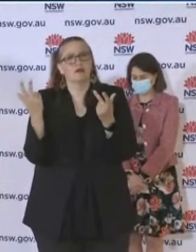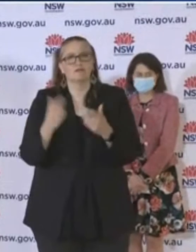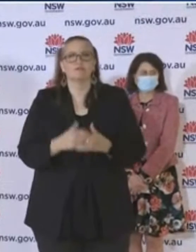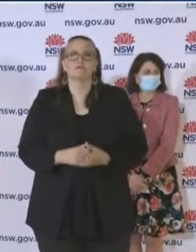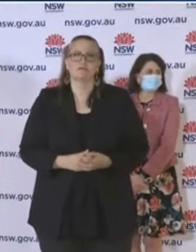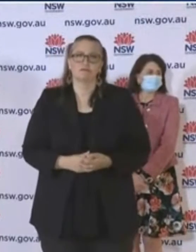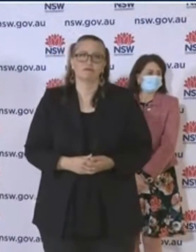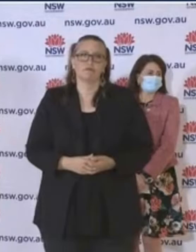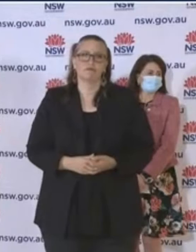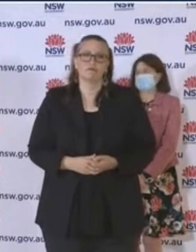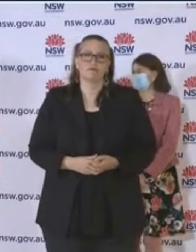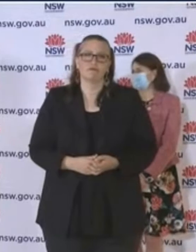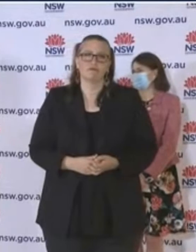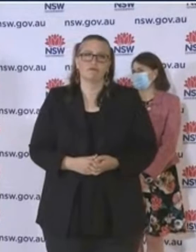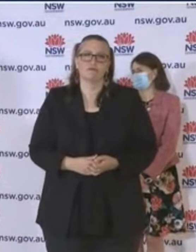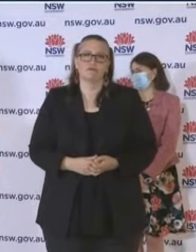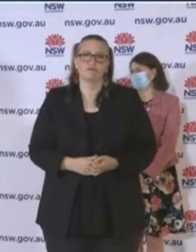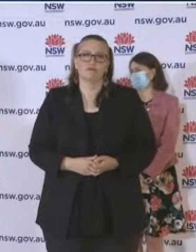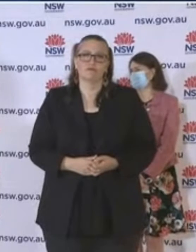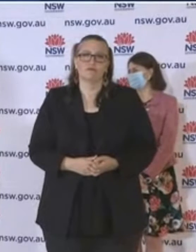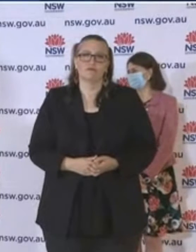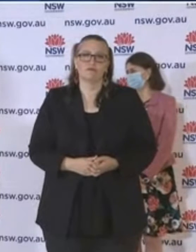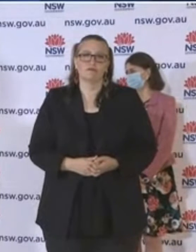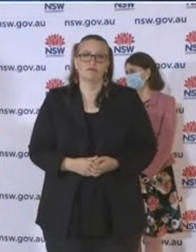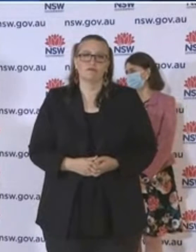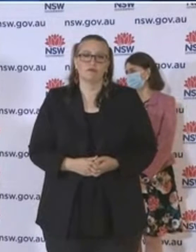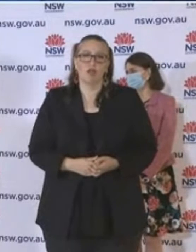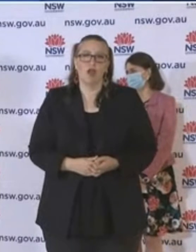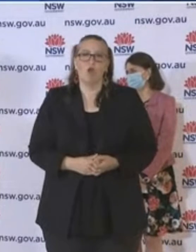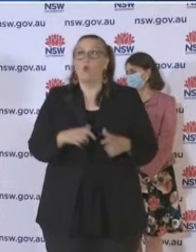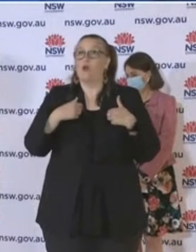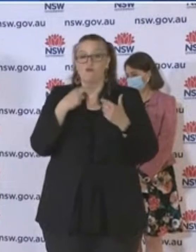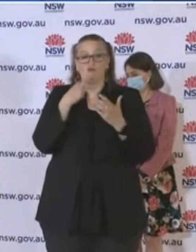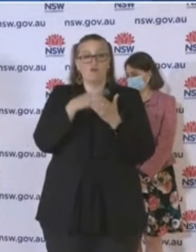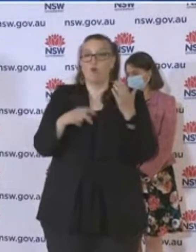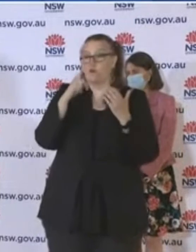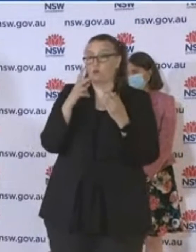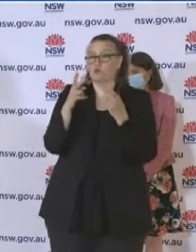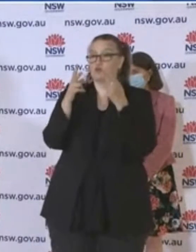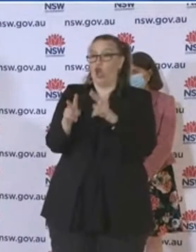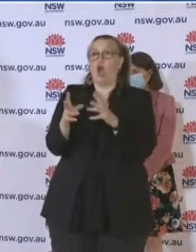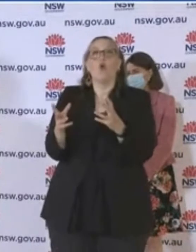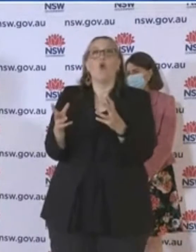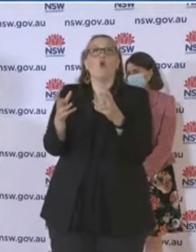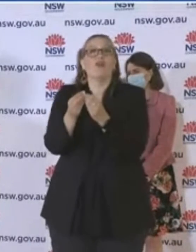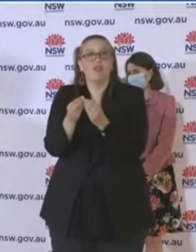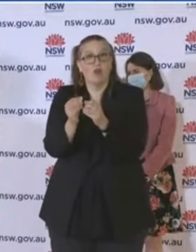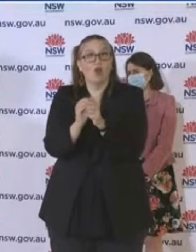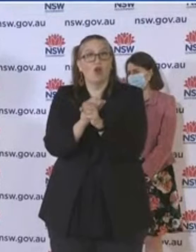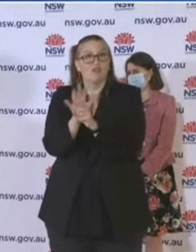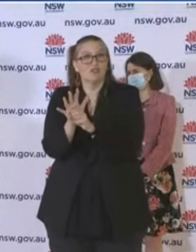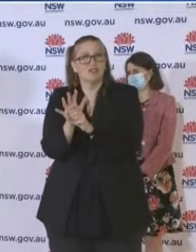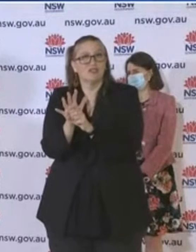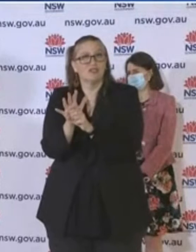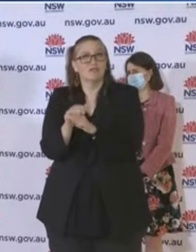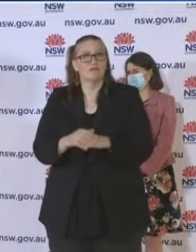to understand, we report people who have died essentially with COVID, unless there's a very clear alternate source of death. There will still be cases